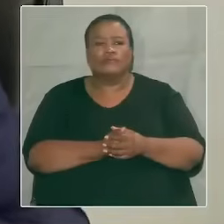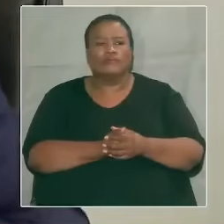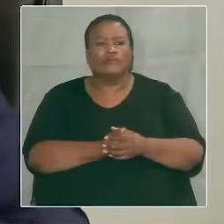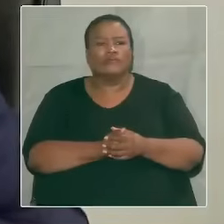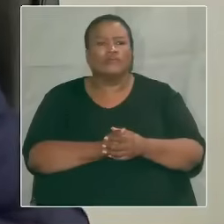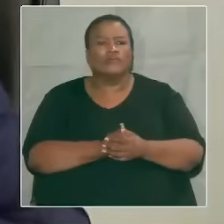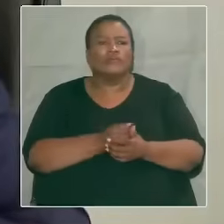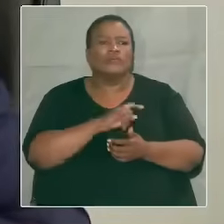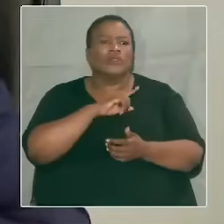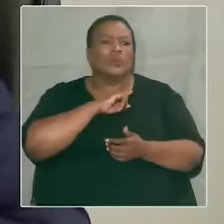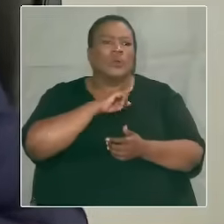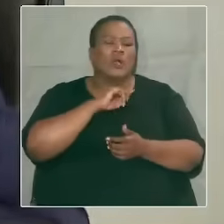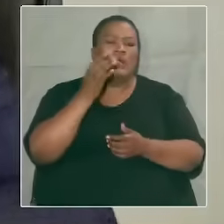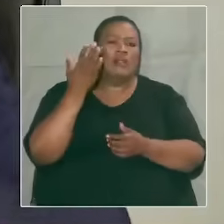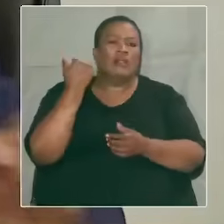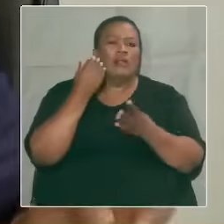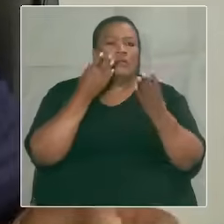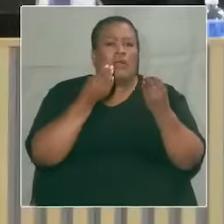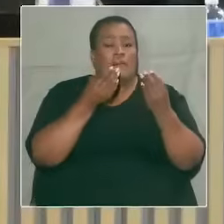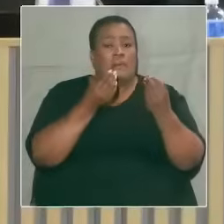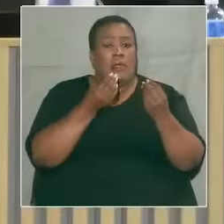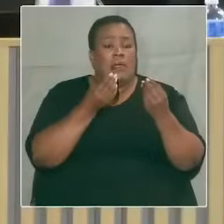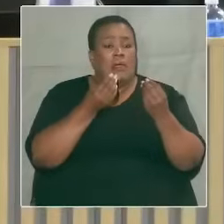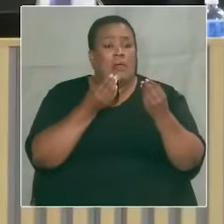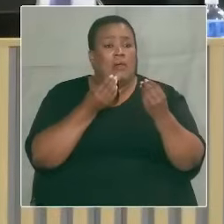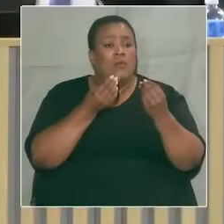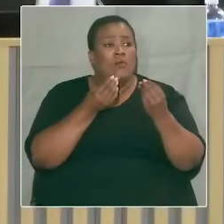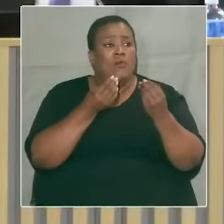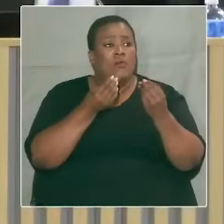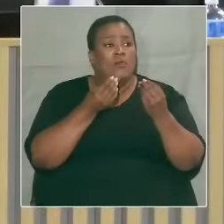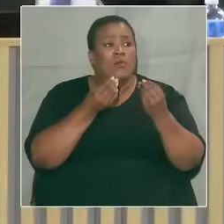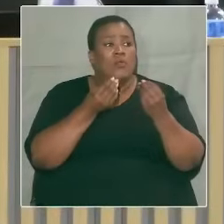The last number that had been referred to was the